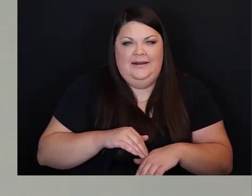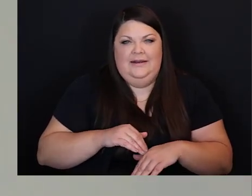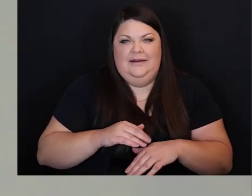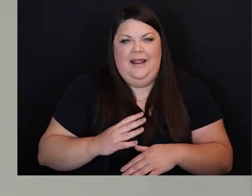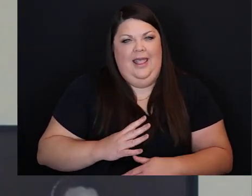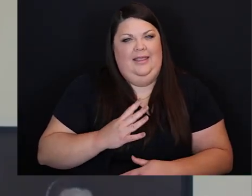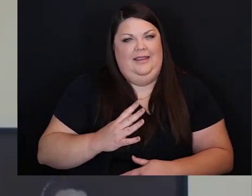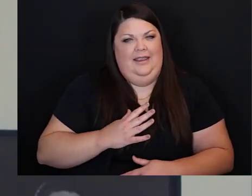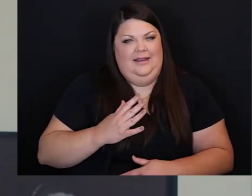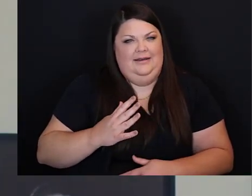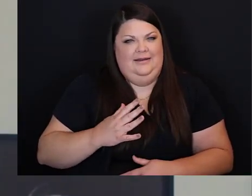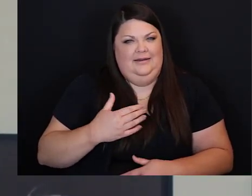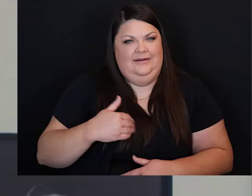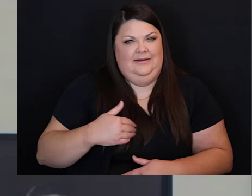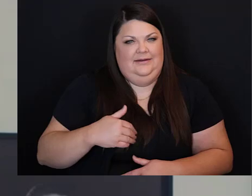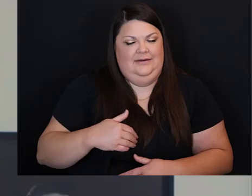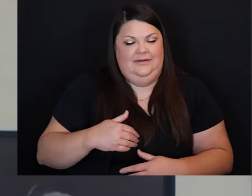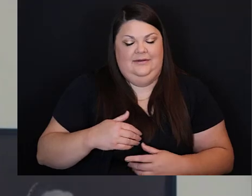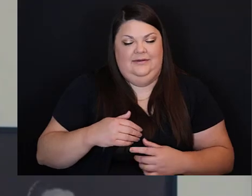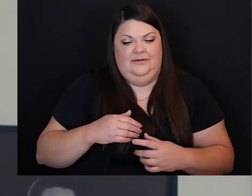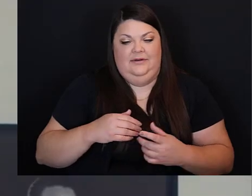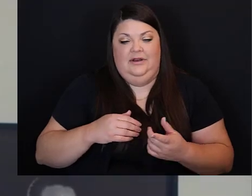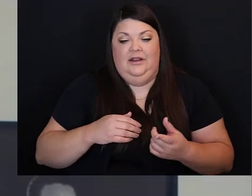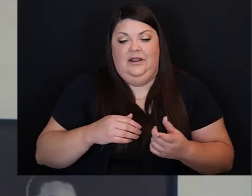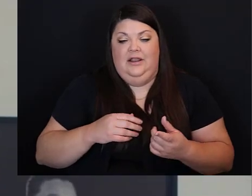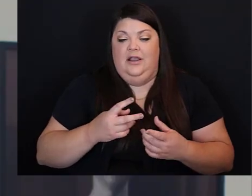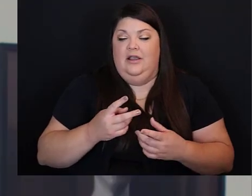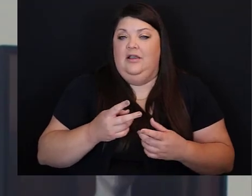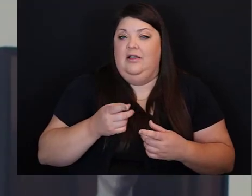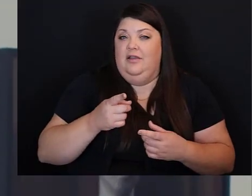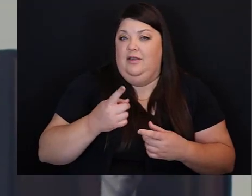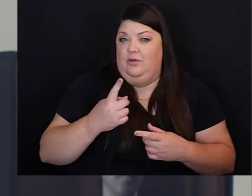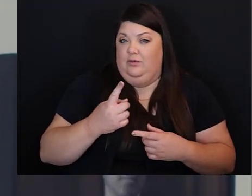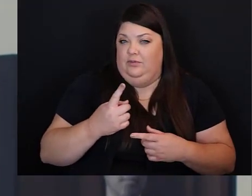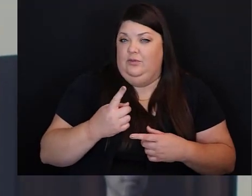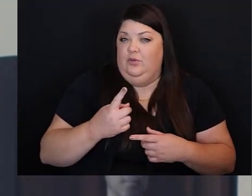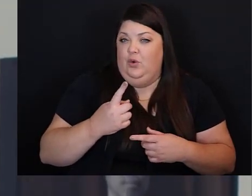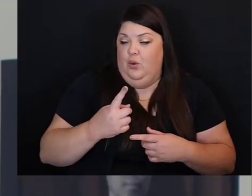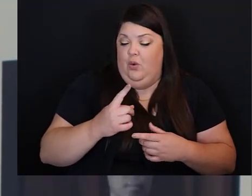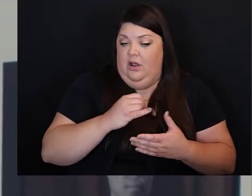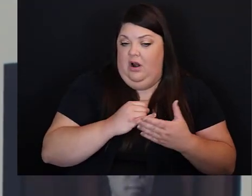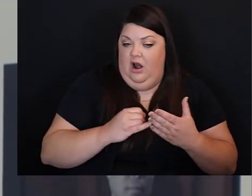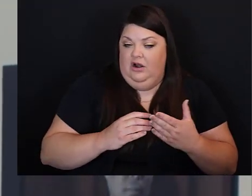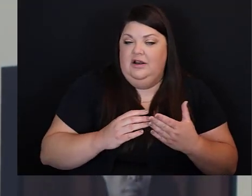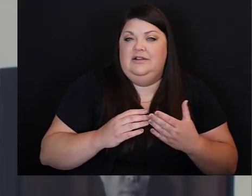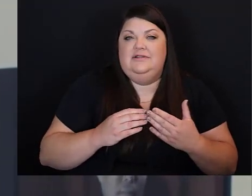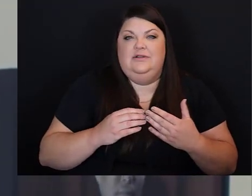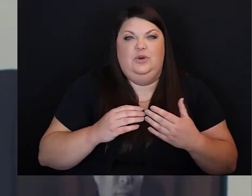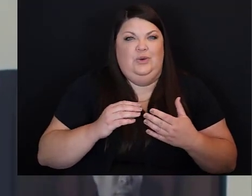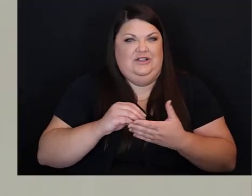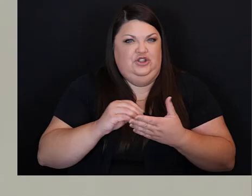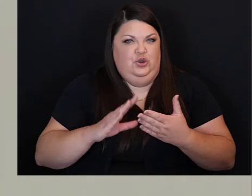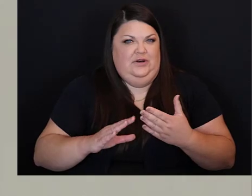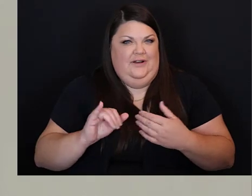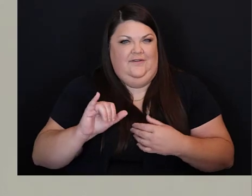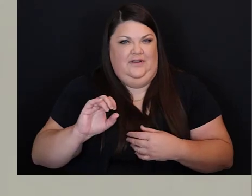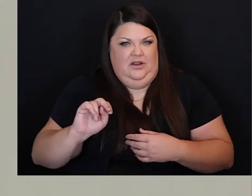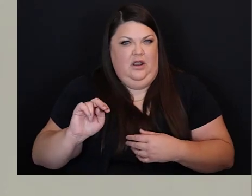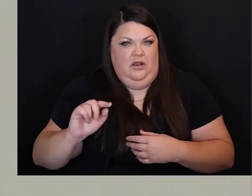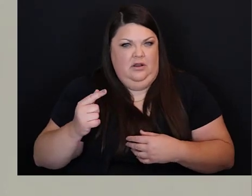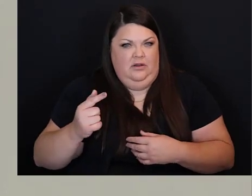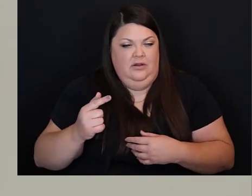poignant because of their relationship. Young Chung was Yong Soon Min's student back in the 90s at